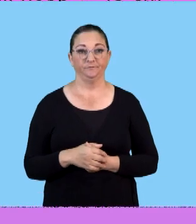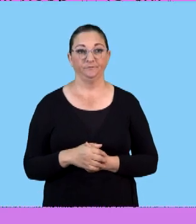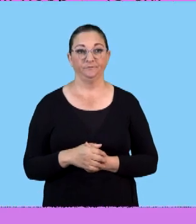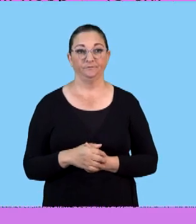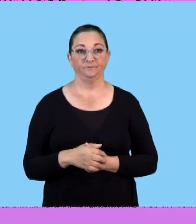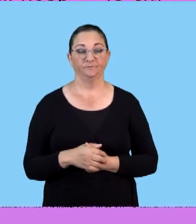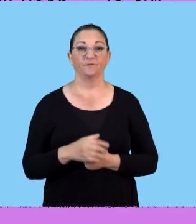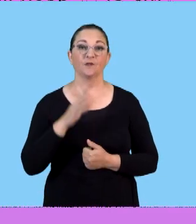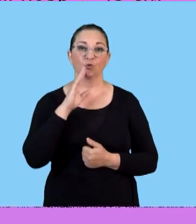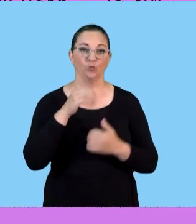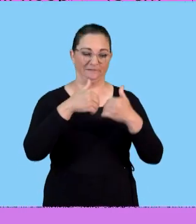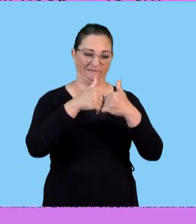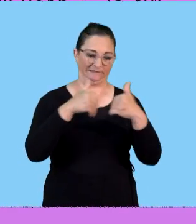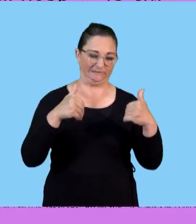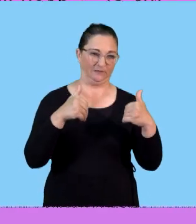put it like this?